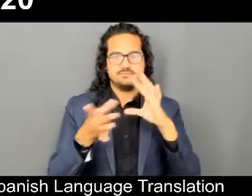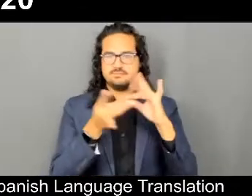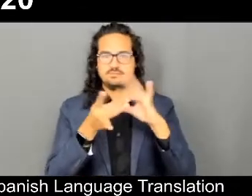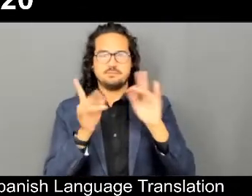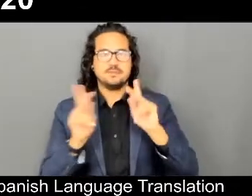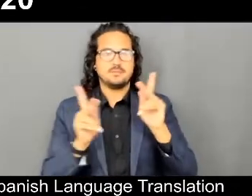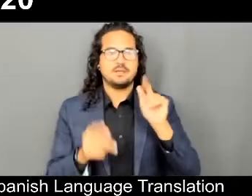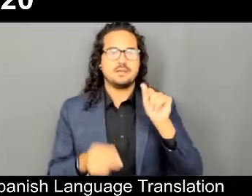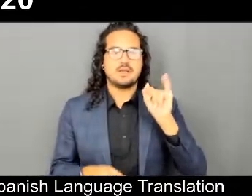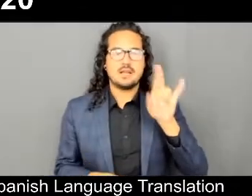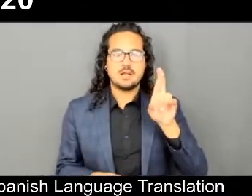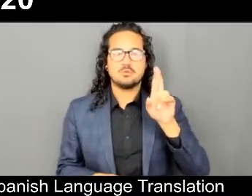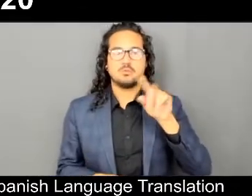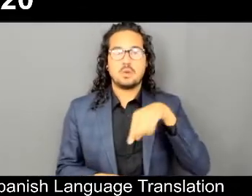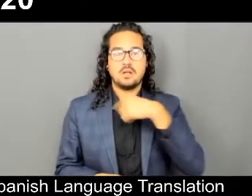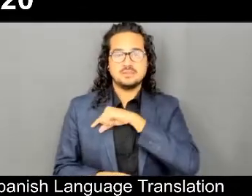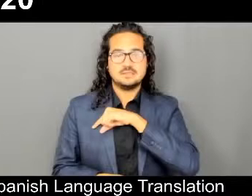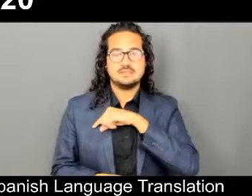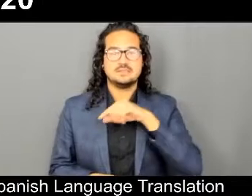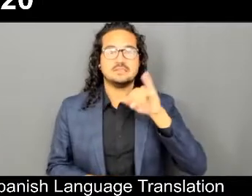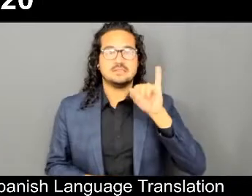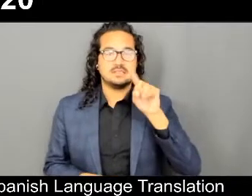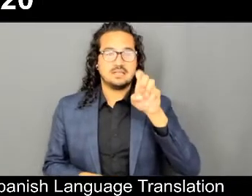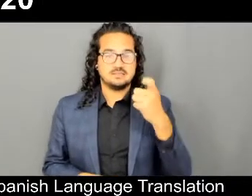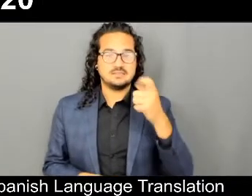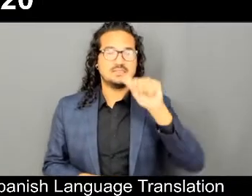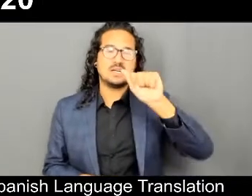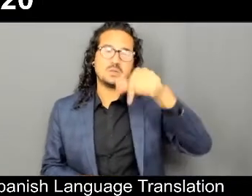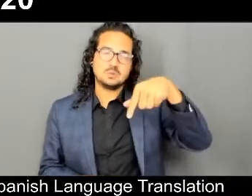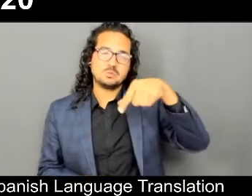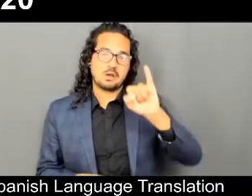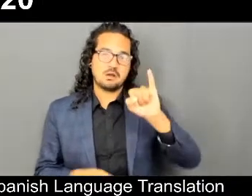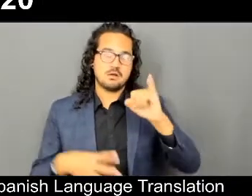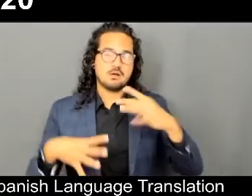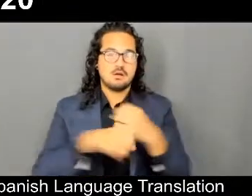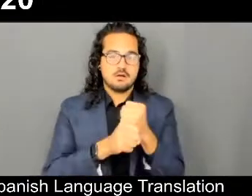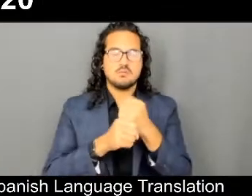There's 6 levels in the air quality index. The first